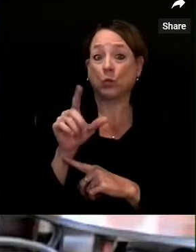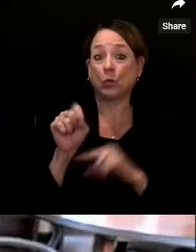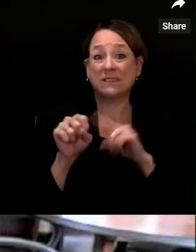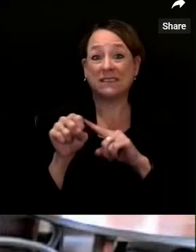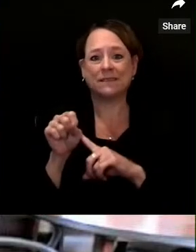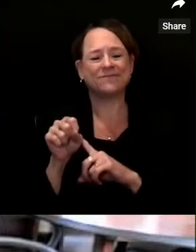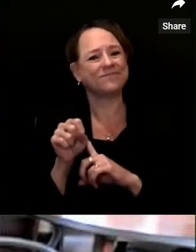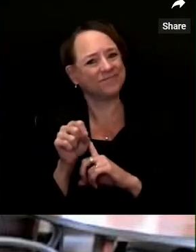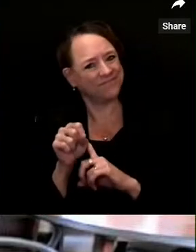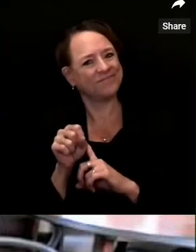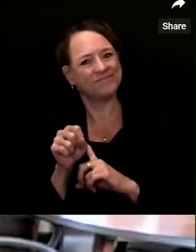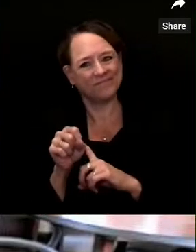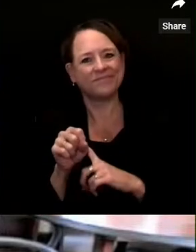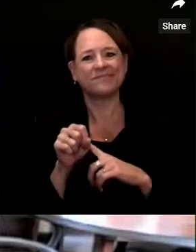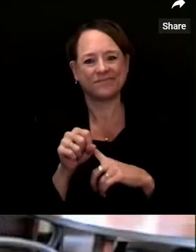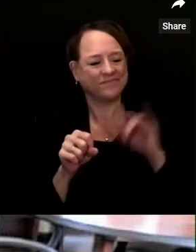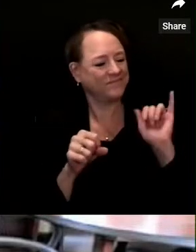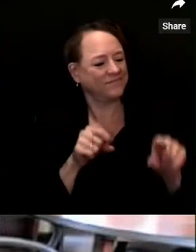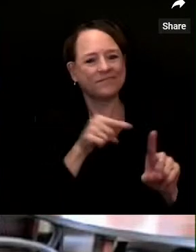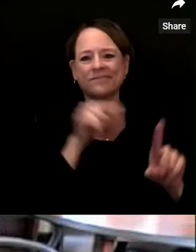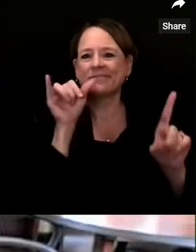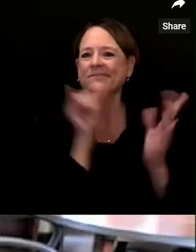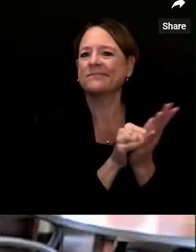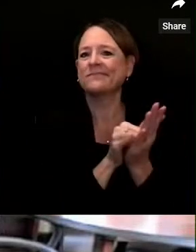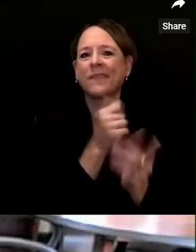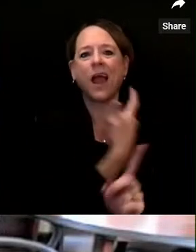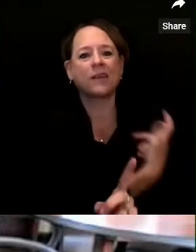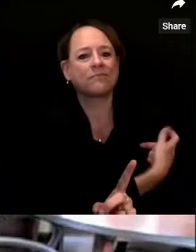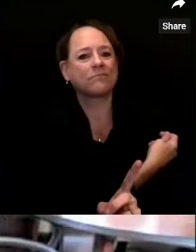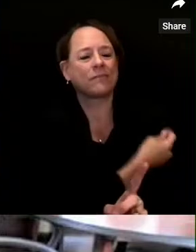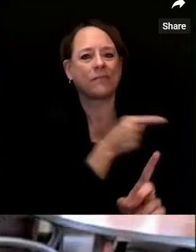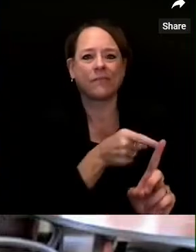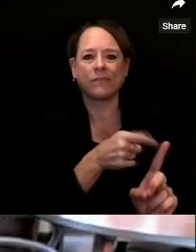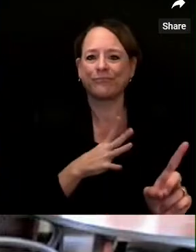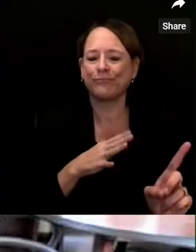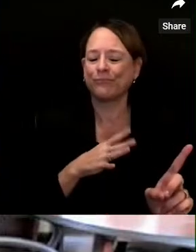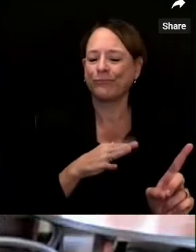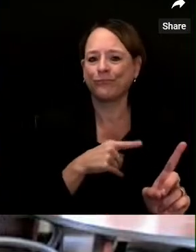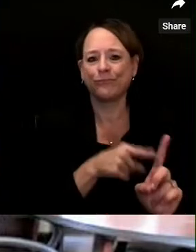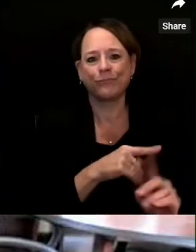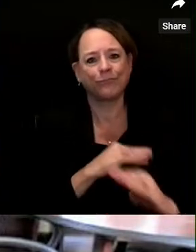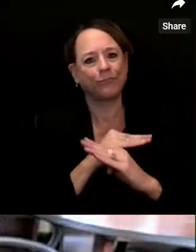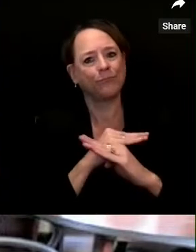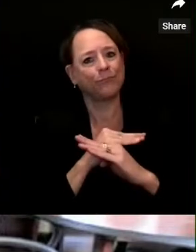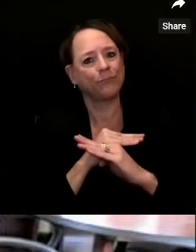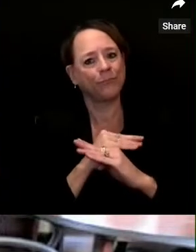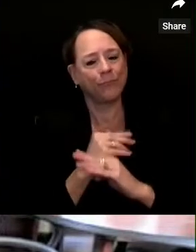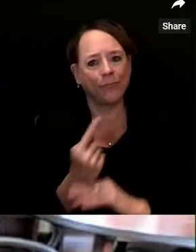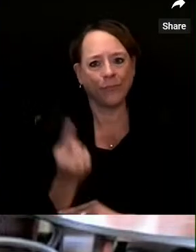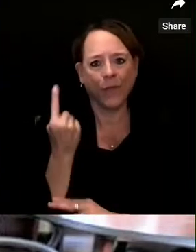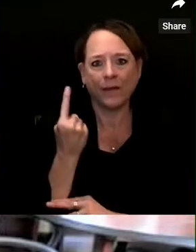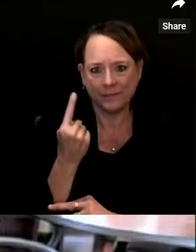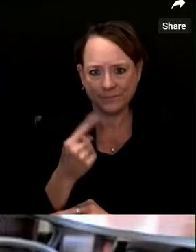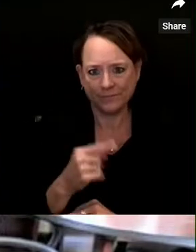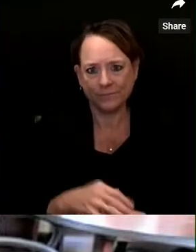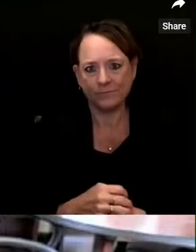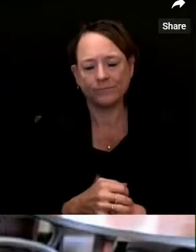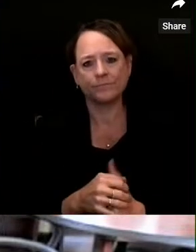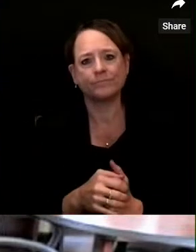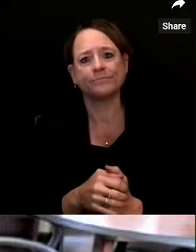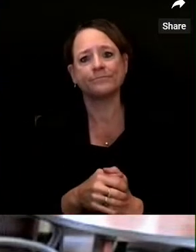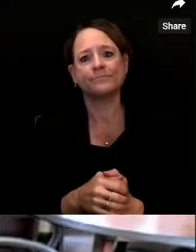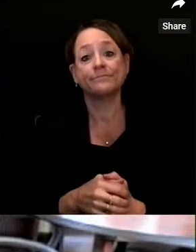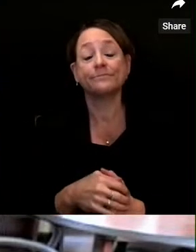consistently and universally. This means that for kids who can get vaccinated, children ages 12 and